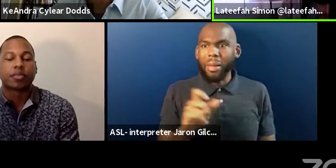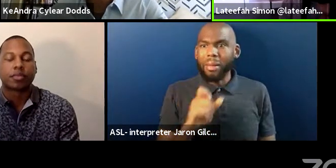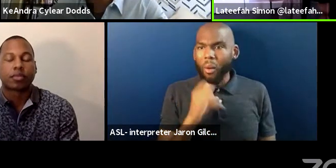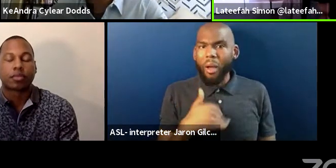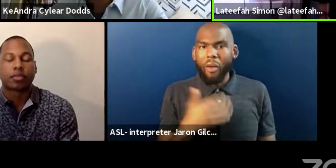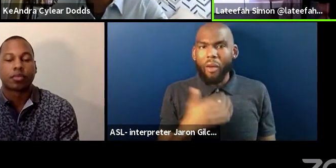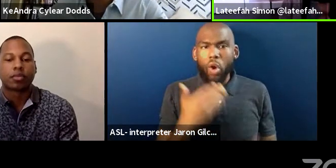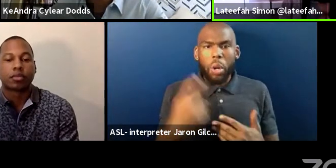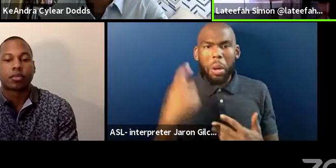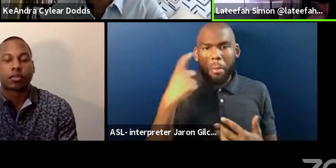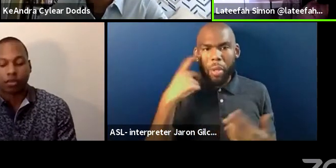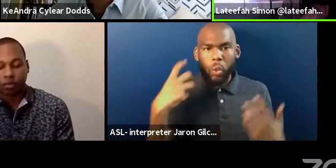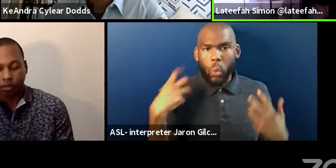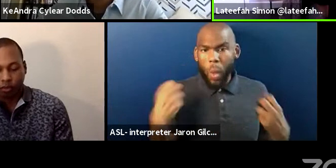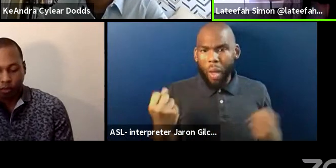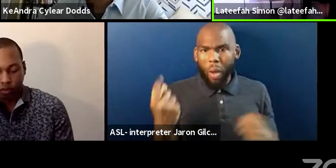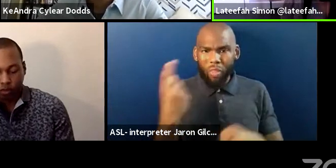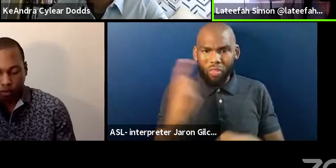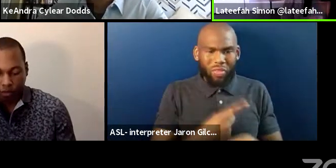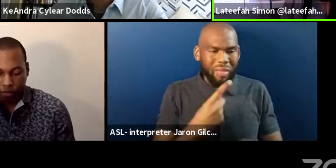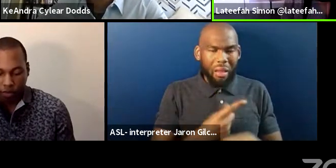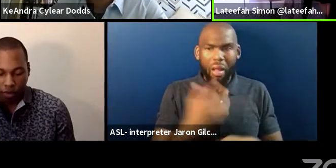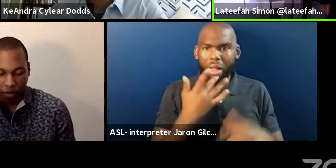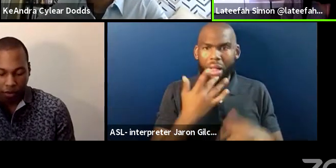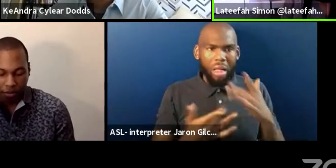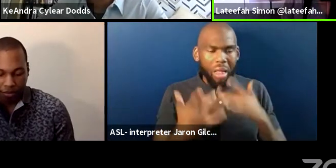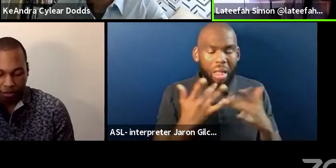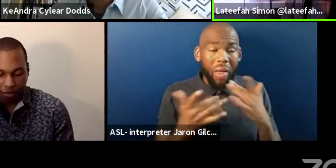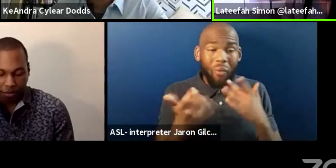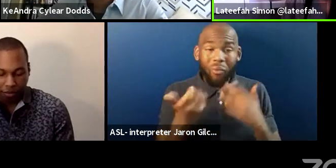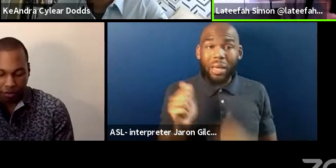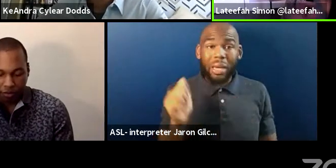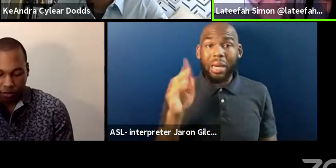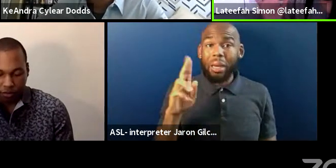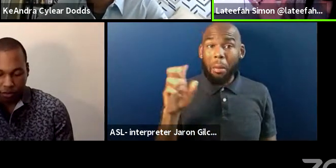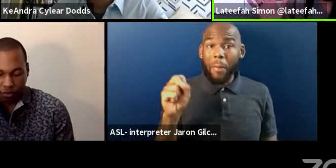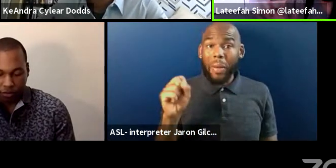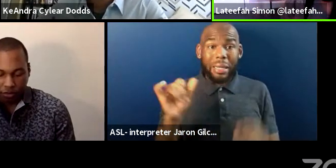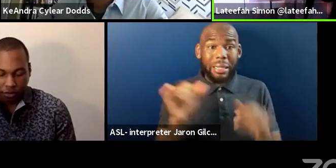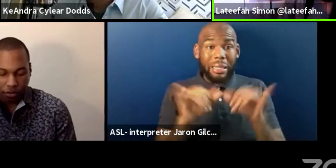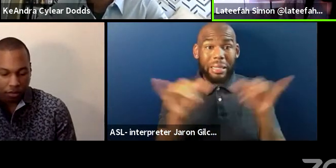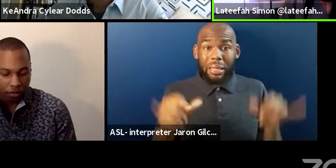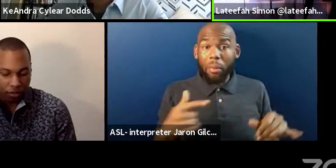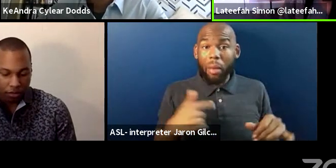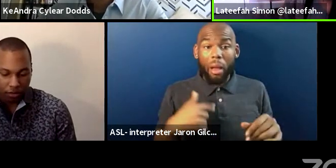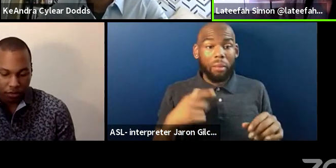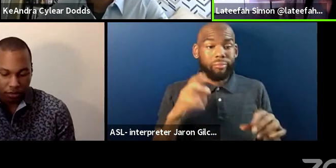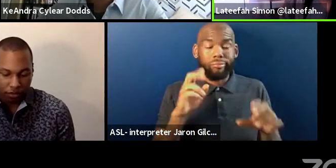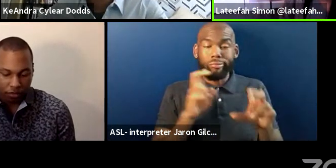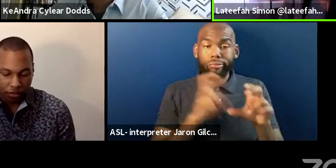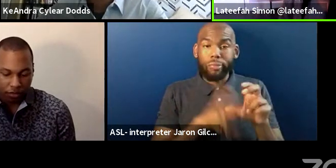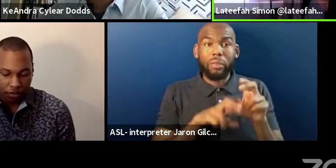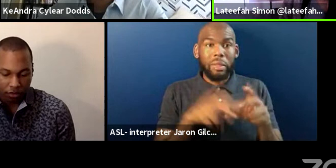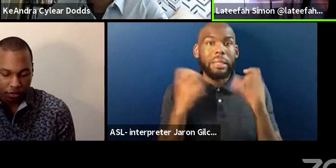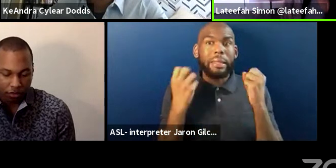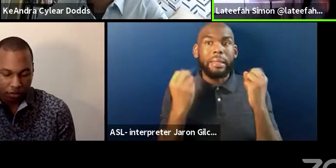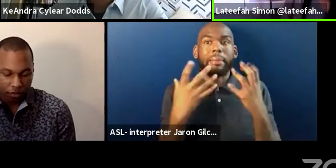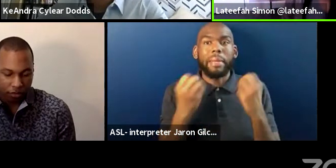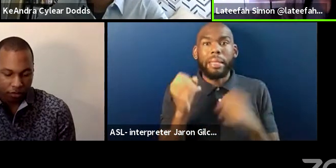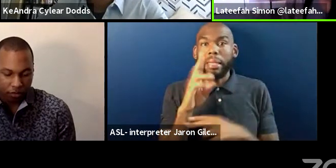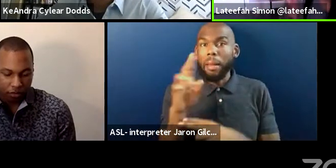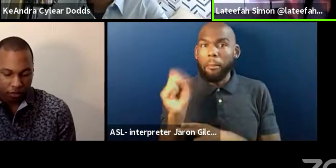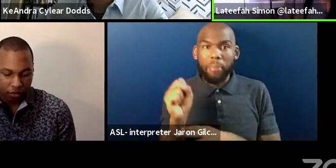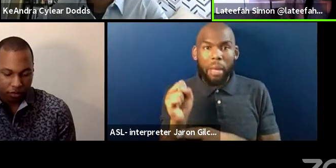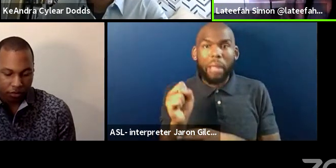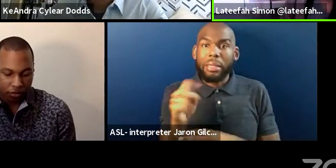day. And absolutely, on any bus system that you're on, and I've ridden many of them throughout my life throughout the country, you're in a